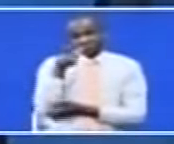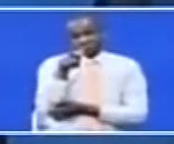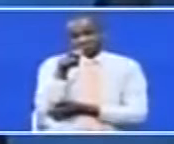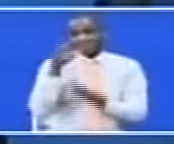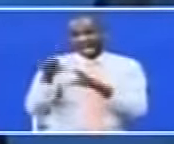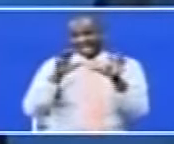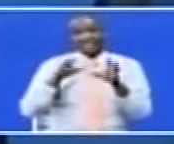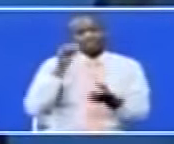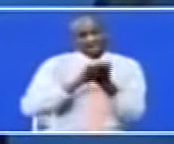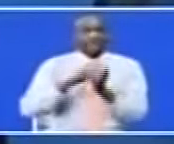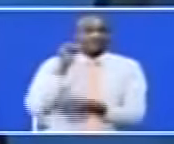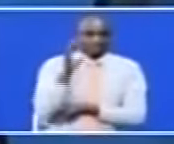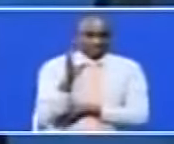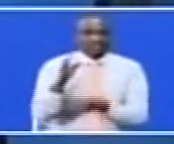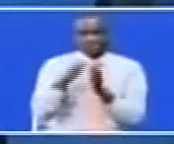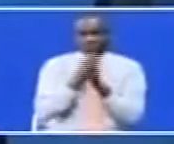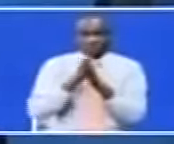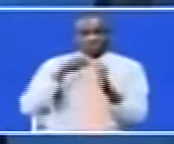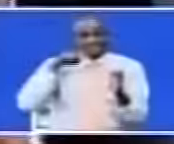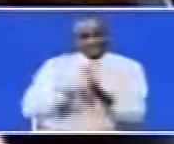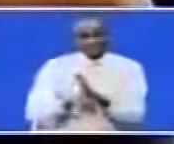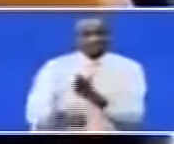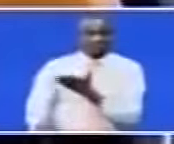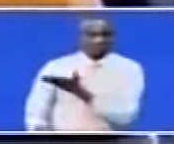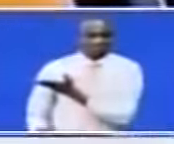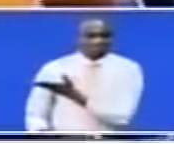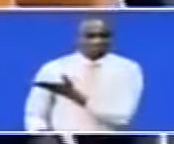the market. KTN's Abia Gina reports.